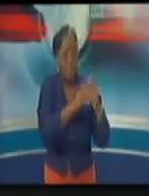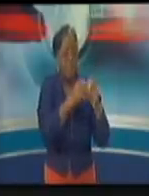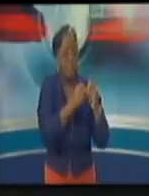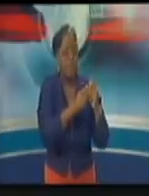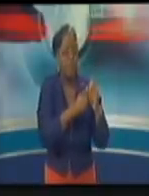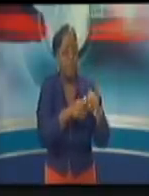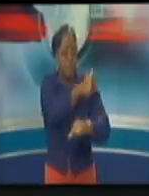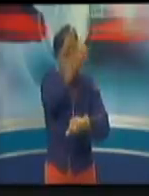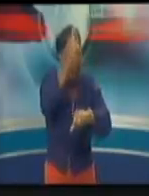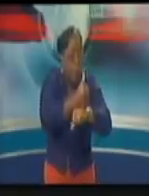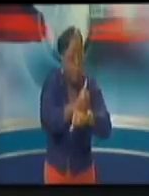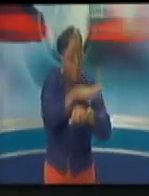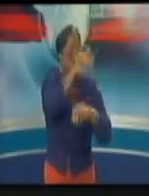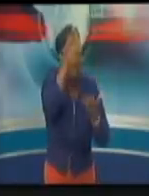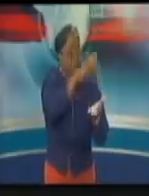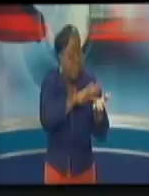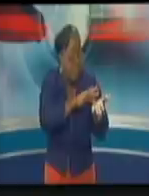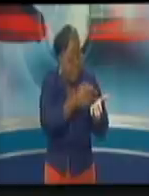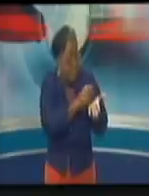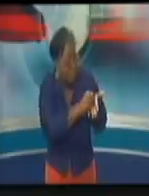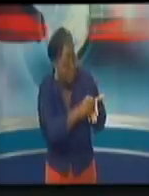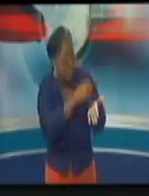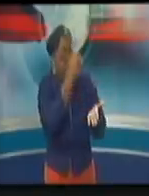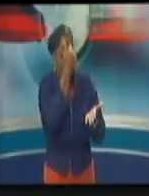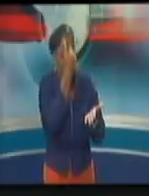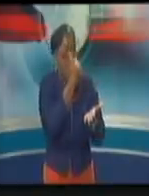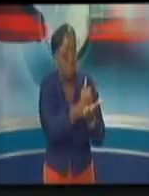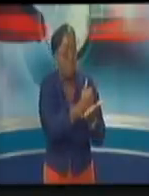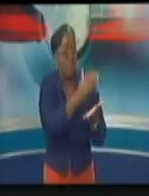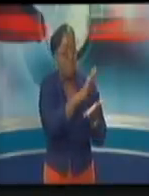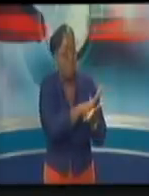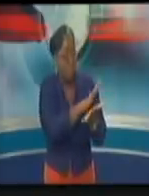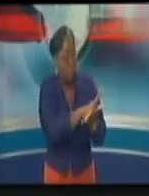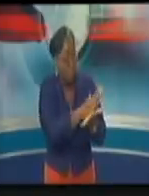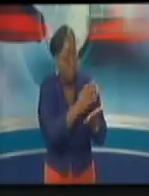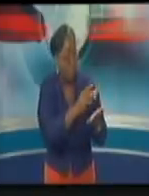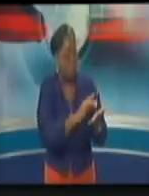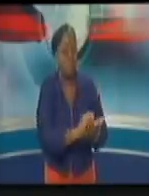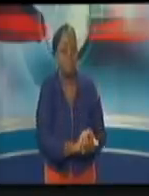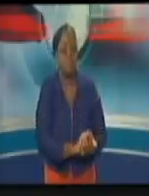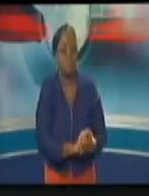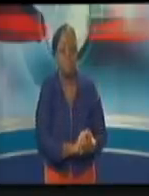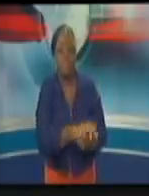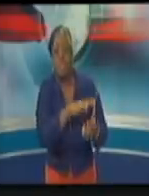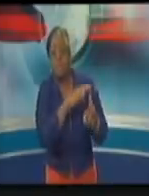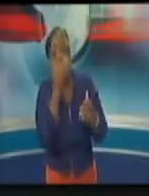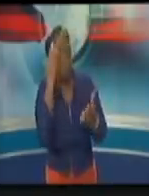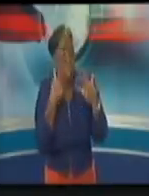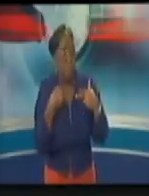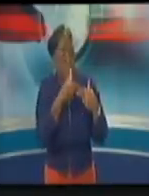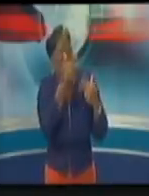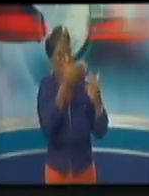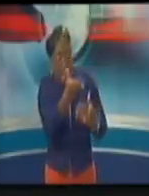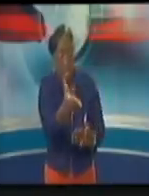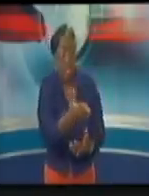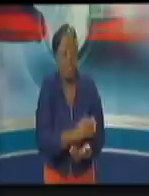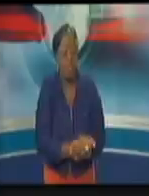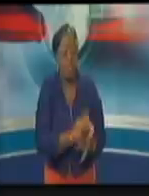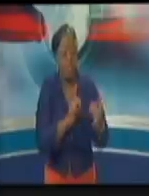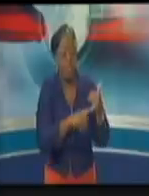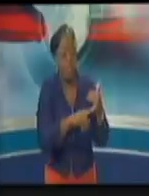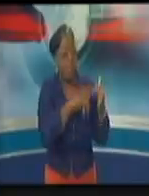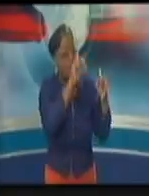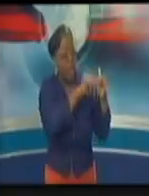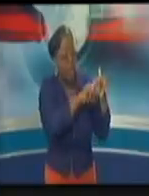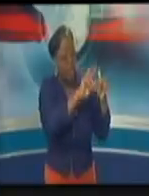and prescription for some much needed medication. So I don't know if there's anything going on in the meantime to probably speak to that issue. The